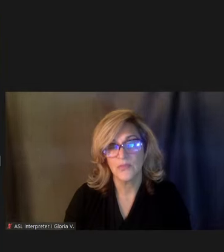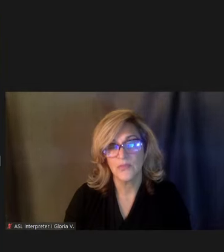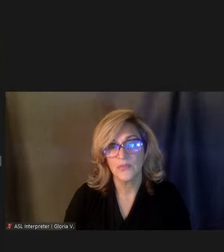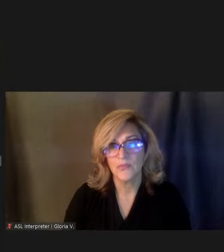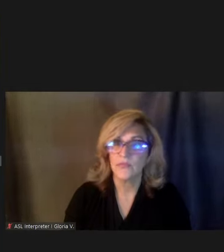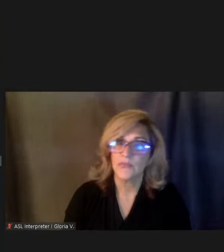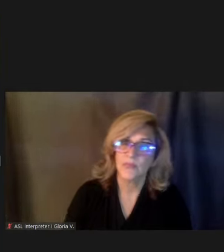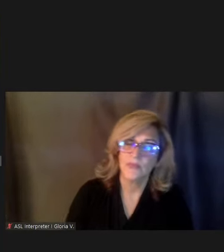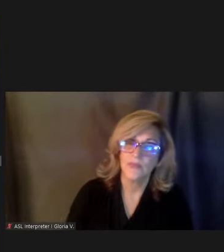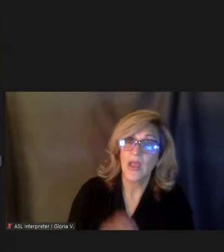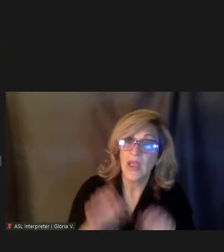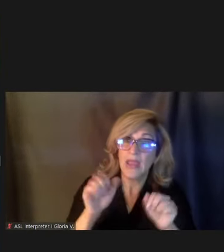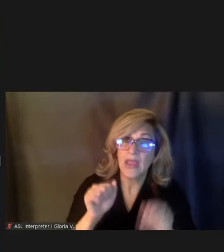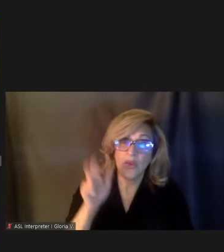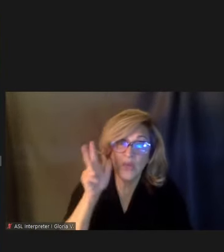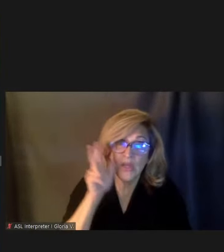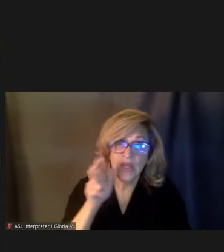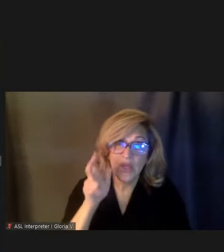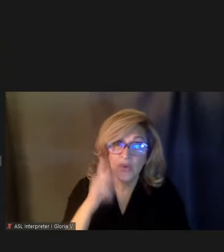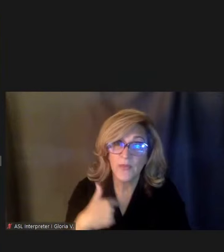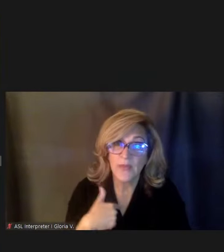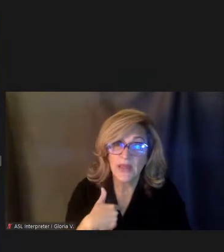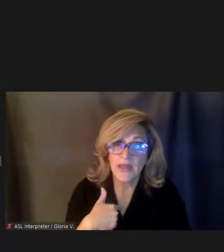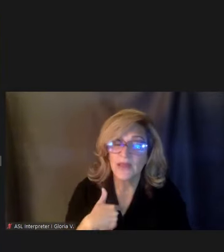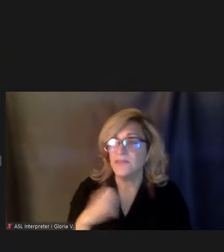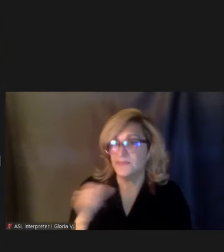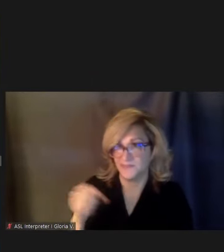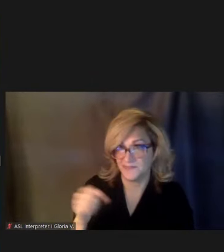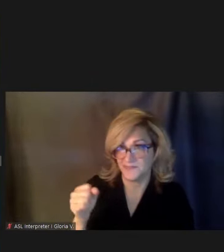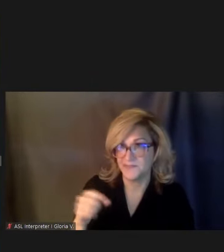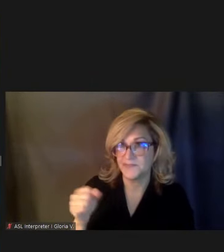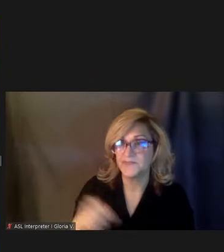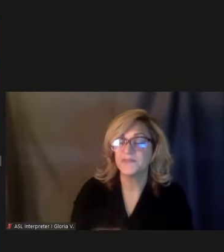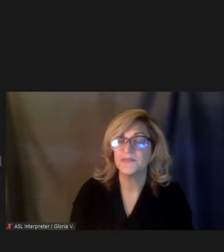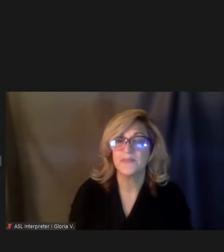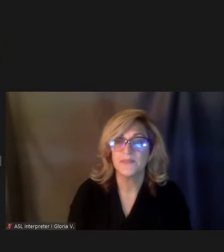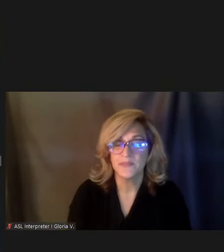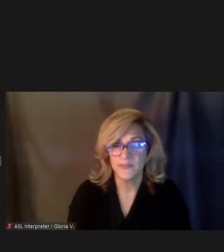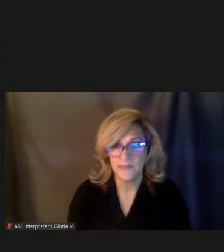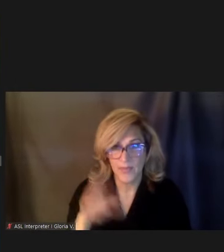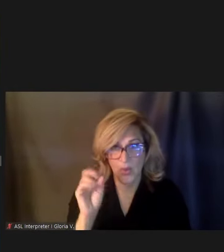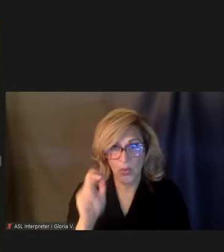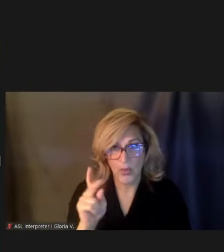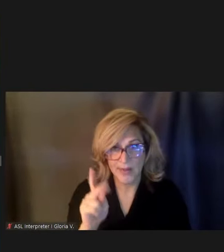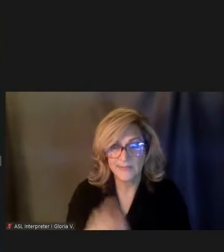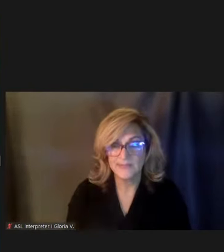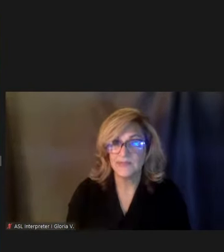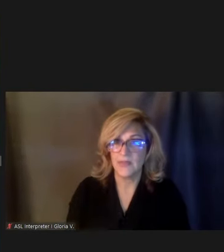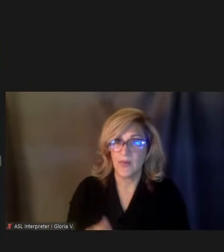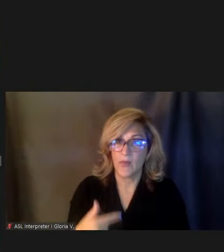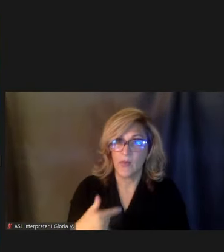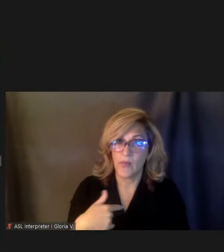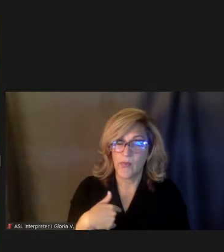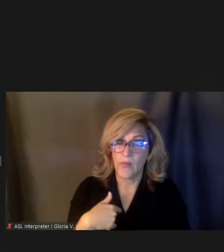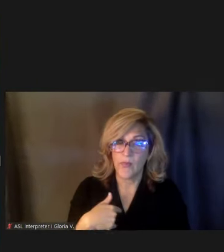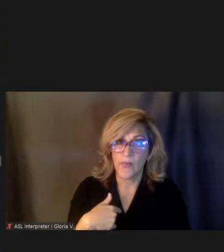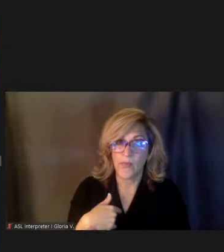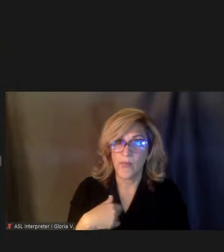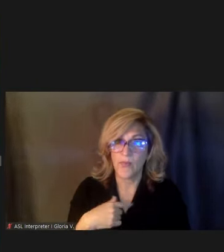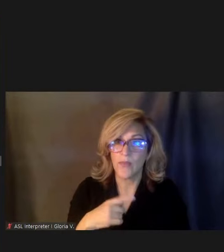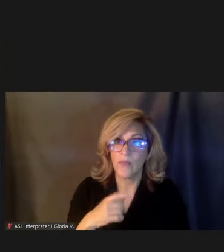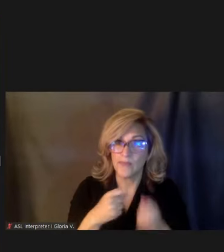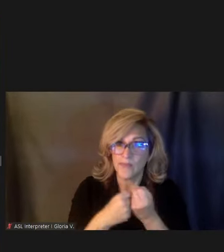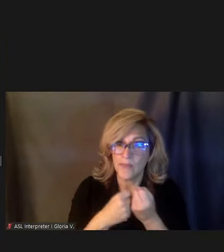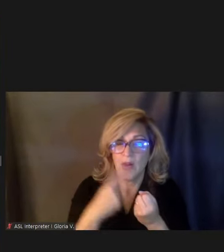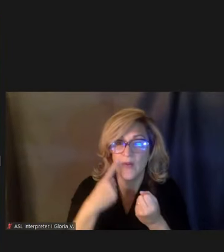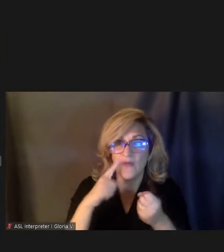Can you hear me now? Yes, we can. Okay. I am opposed to congestion